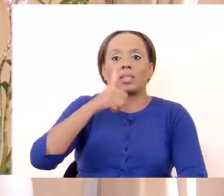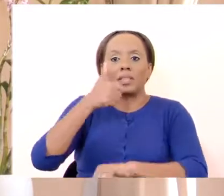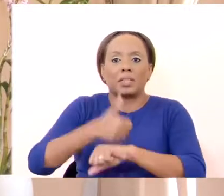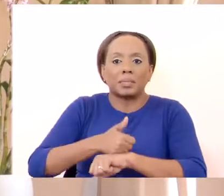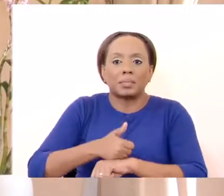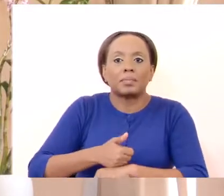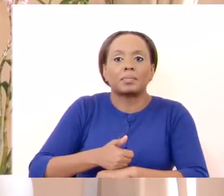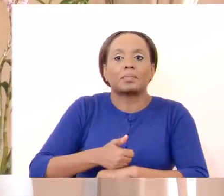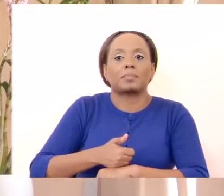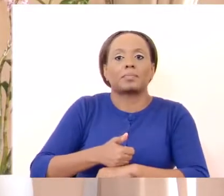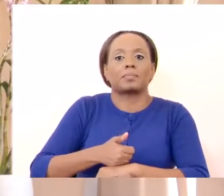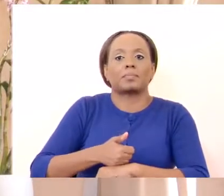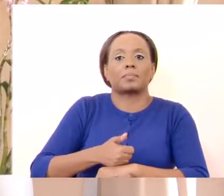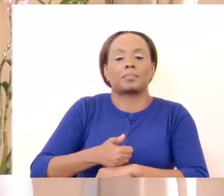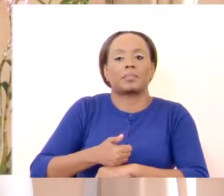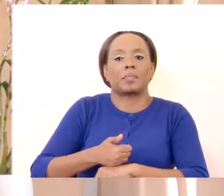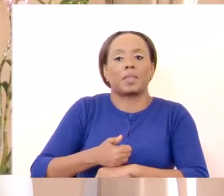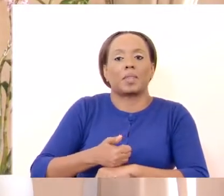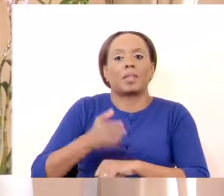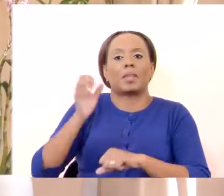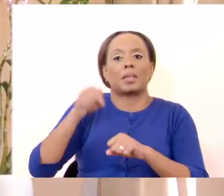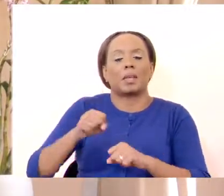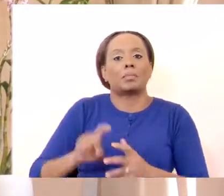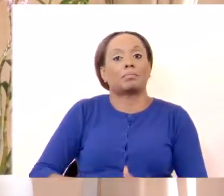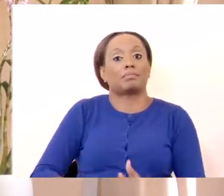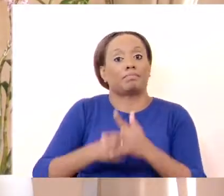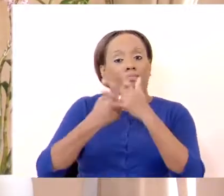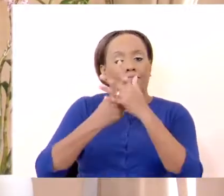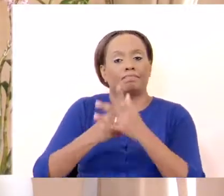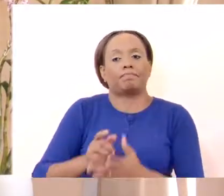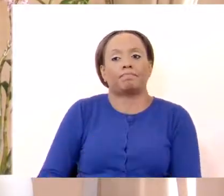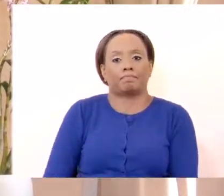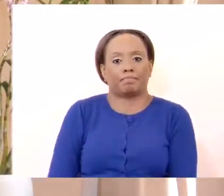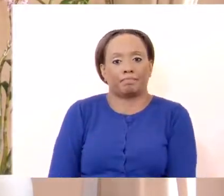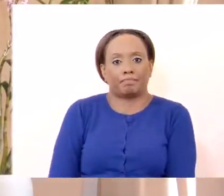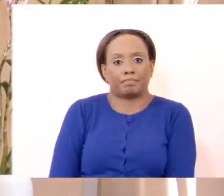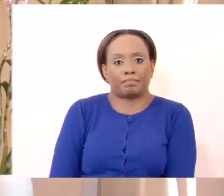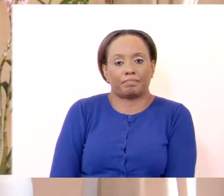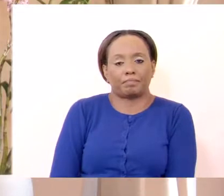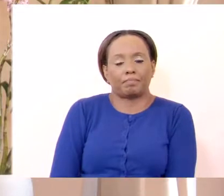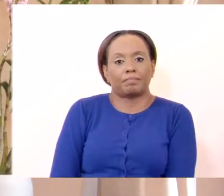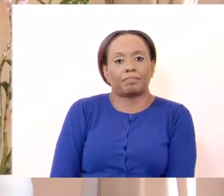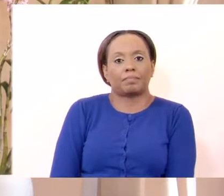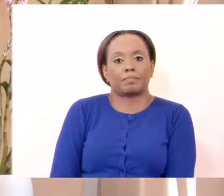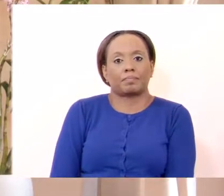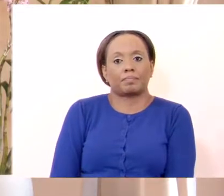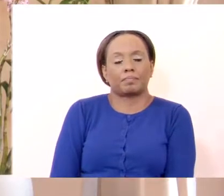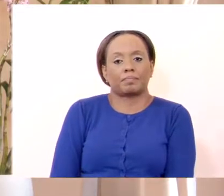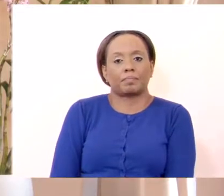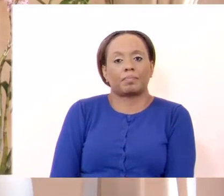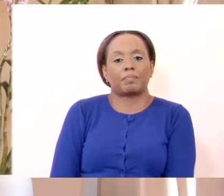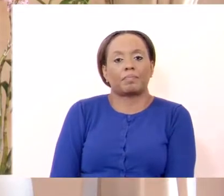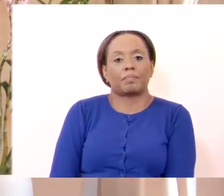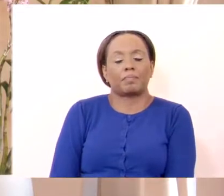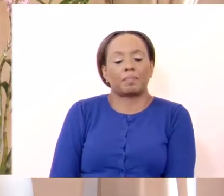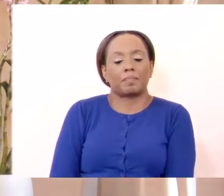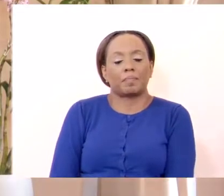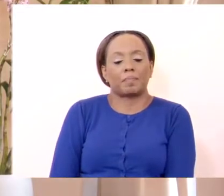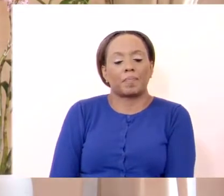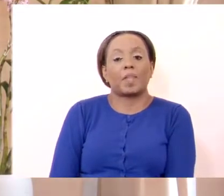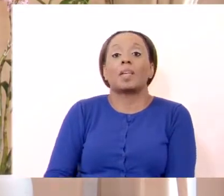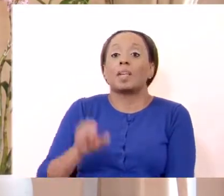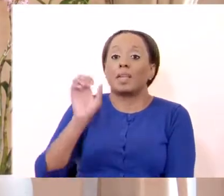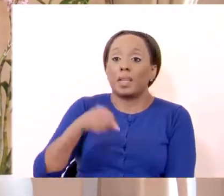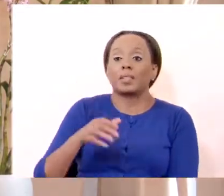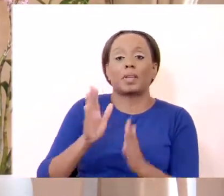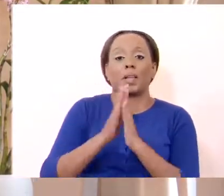that those facilities can be up and running. I can say yes, we have coordinated, we've asked, we've requested assistance from BAMP,